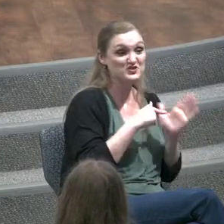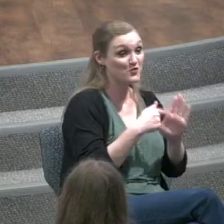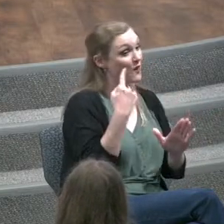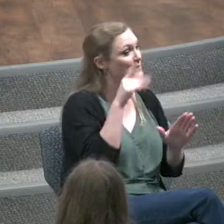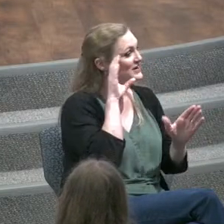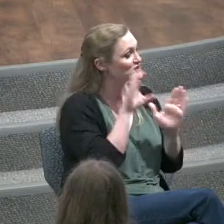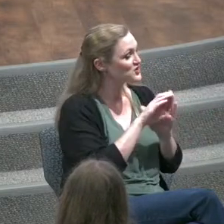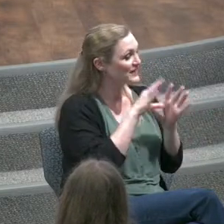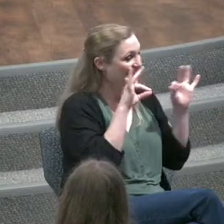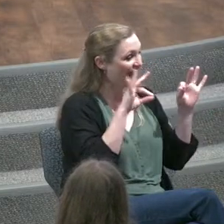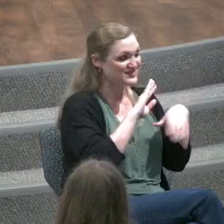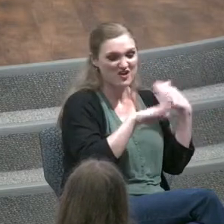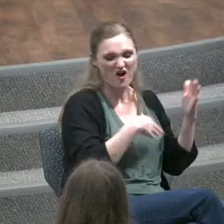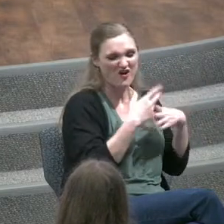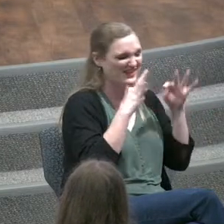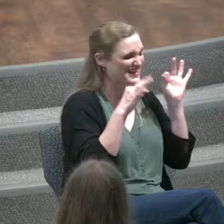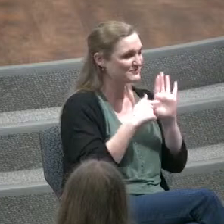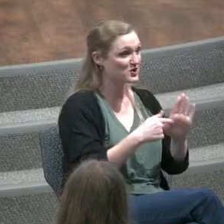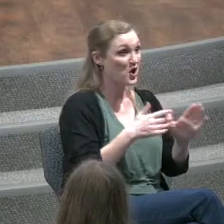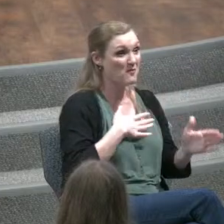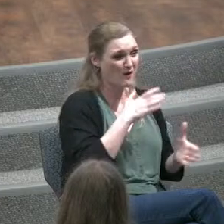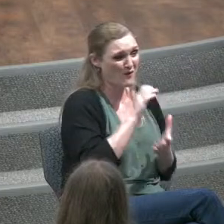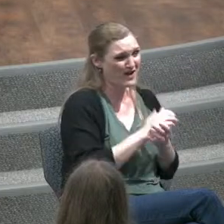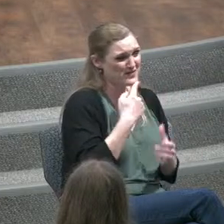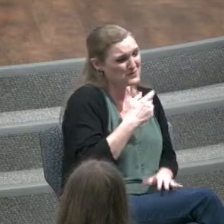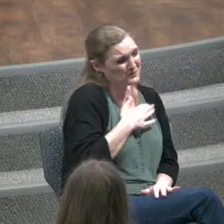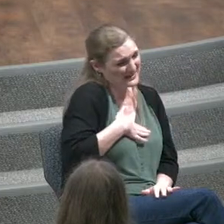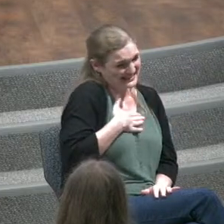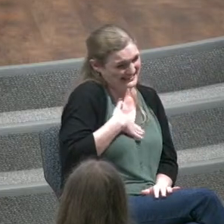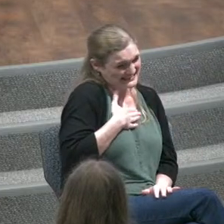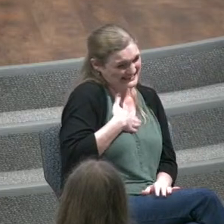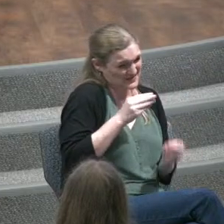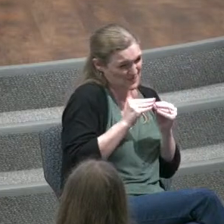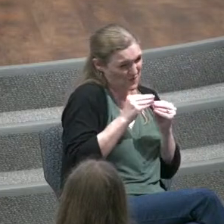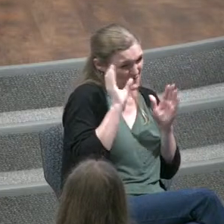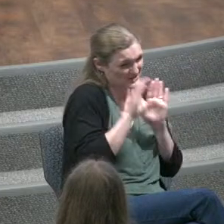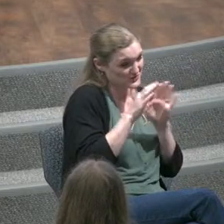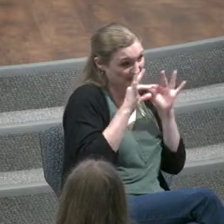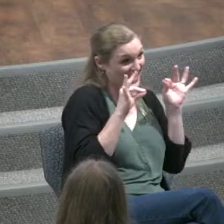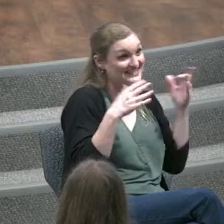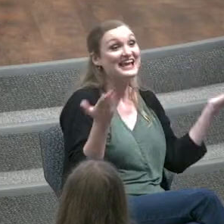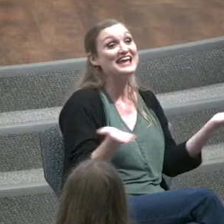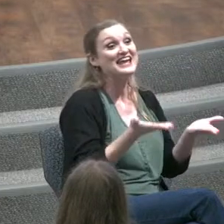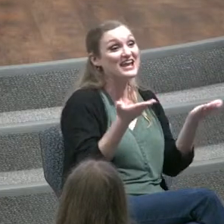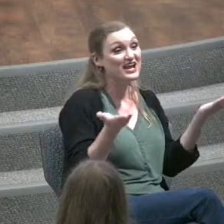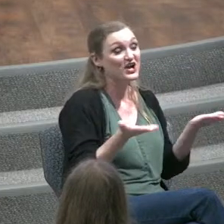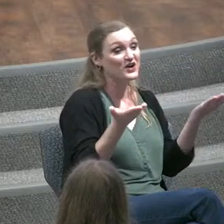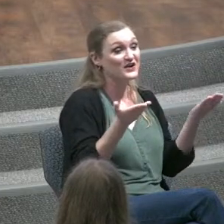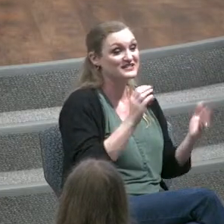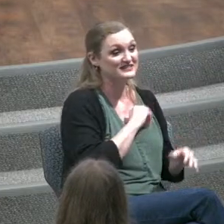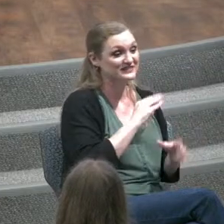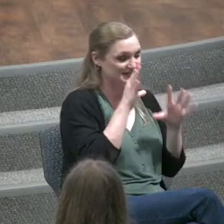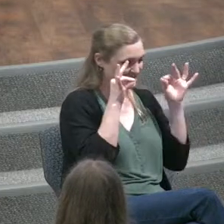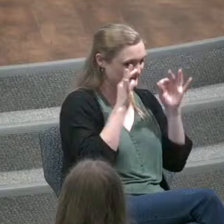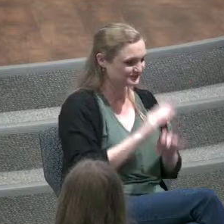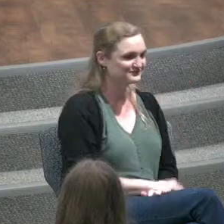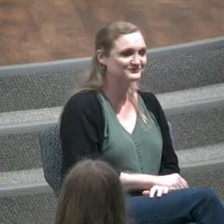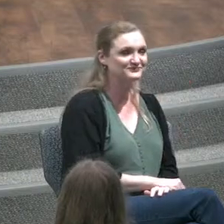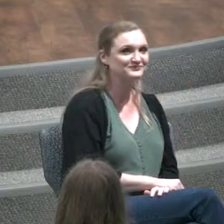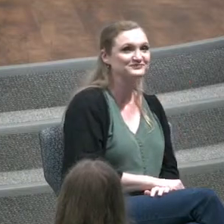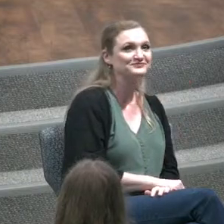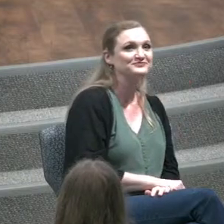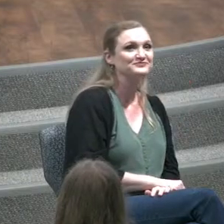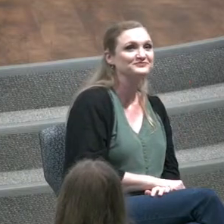show you one picture of a cat, and that's all the cats I'm going to show you, and my wife said, please show more pictures of cats. Here is a cat at Herodium. So there we